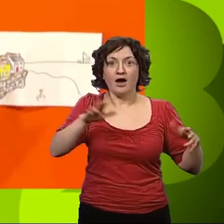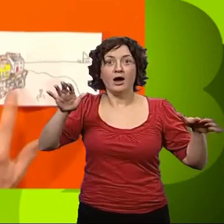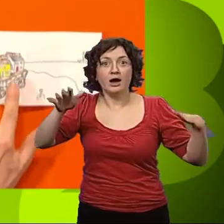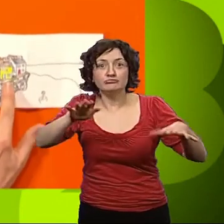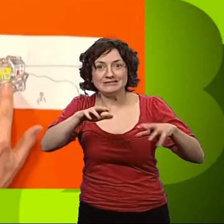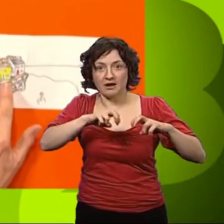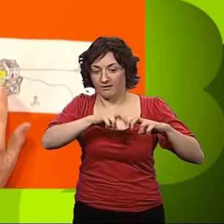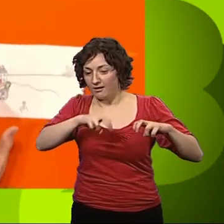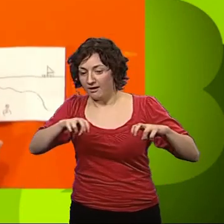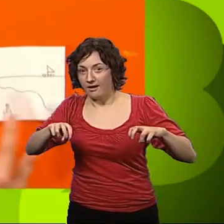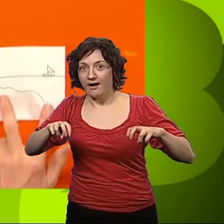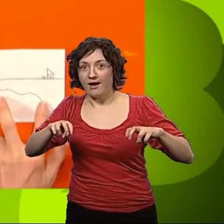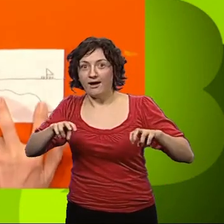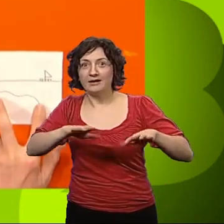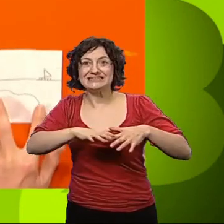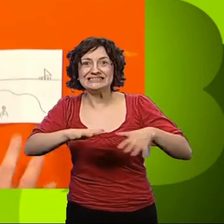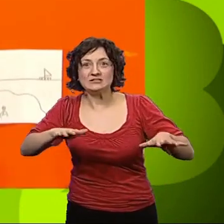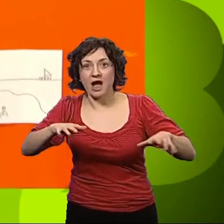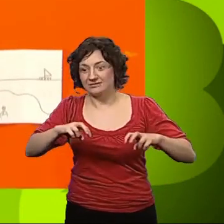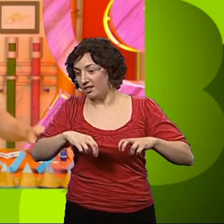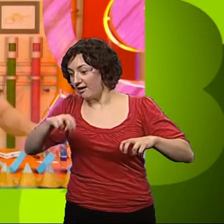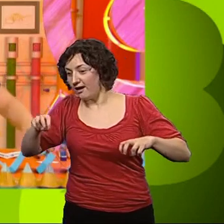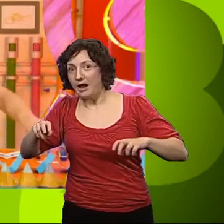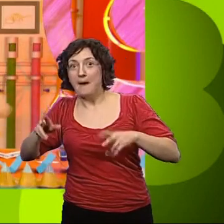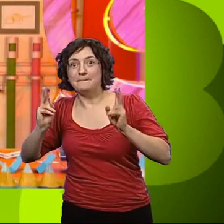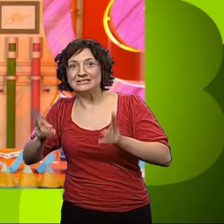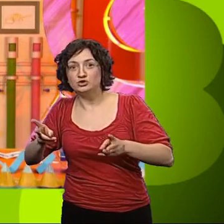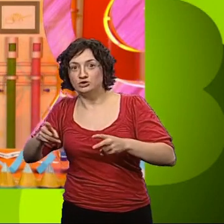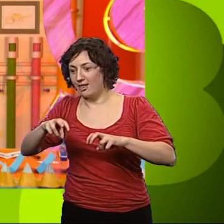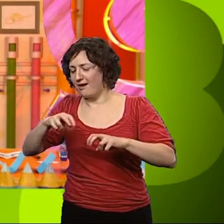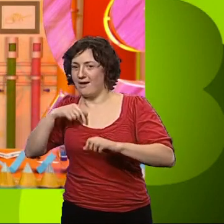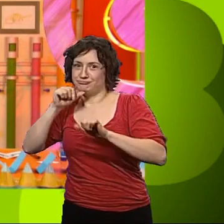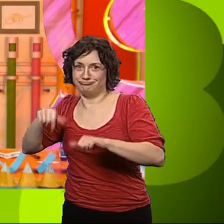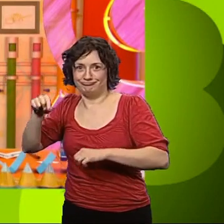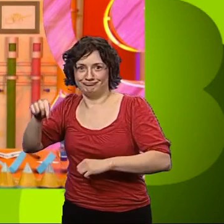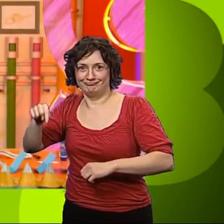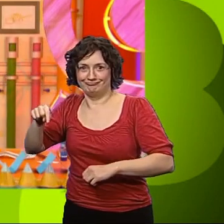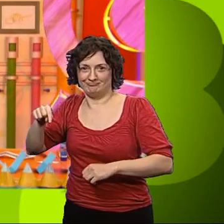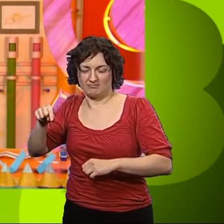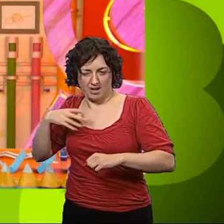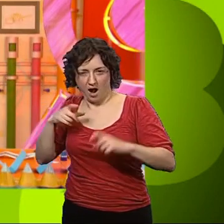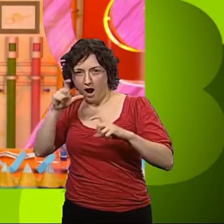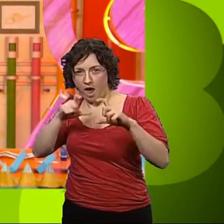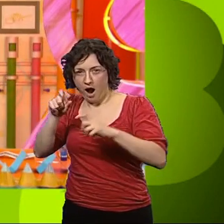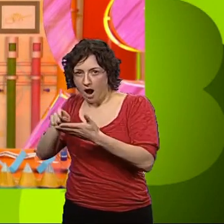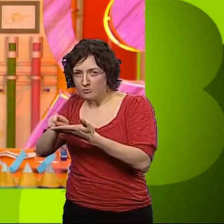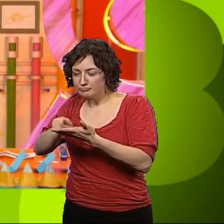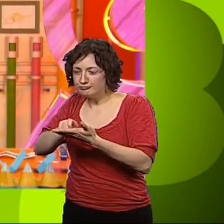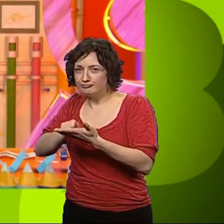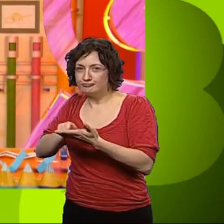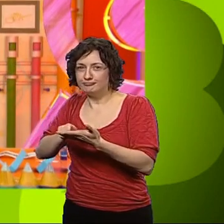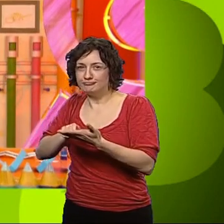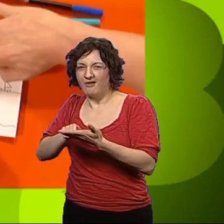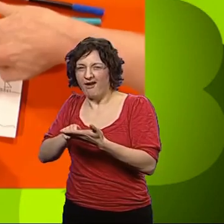countryside, the seaside town, and then the beach, my favourite bit. All it needs now is a little bit of colour. I'm going to use my favourite